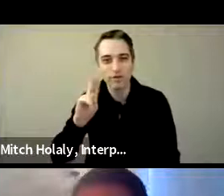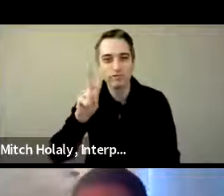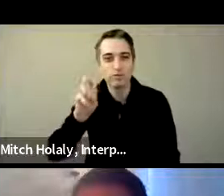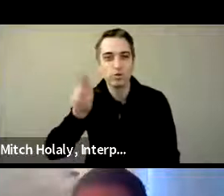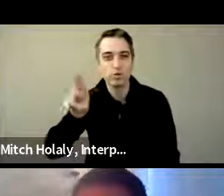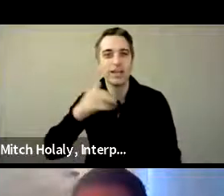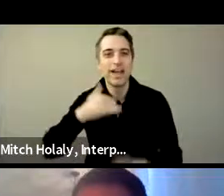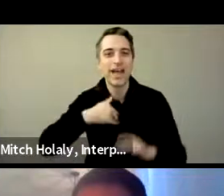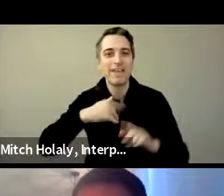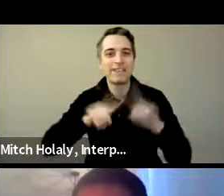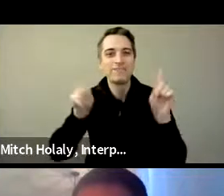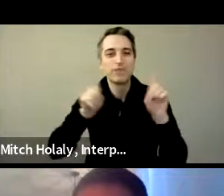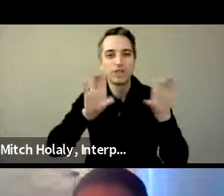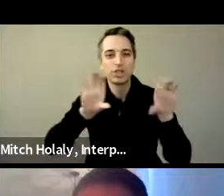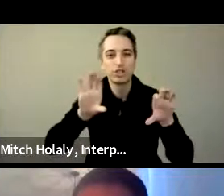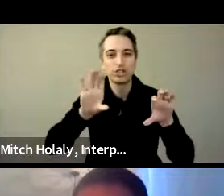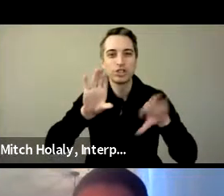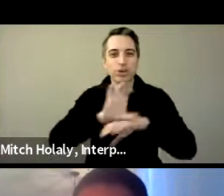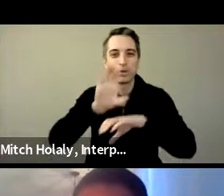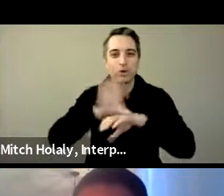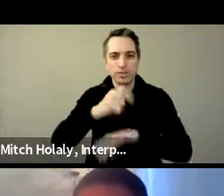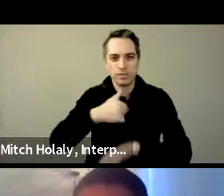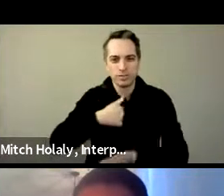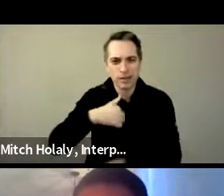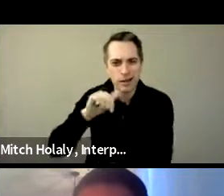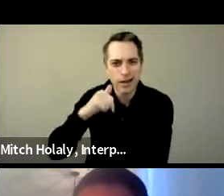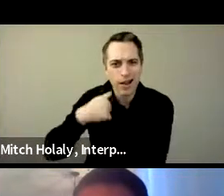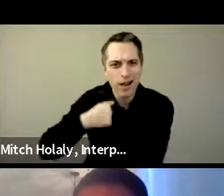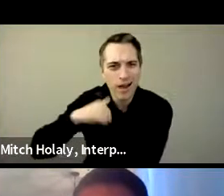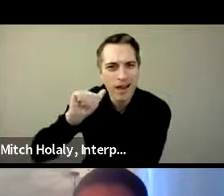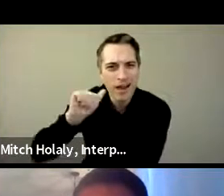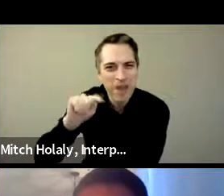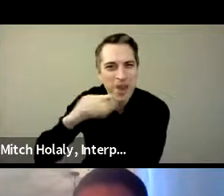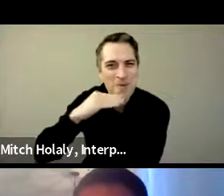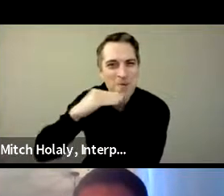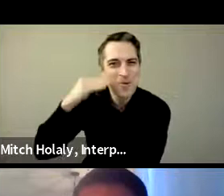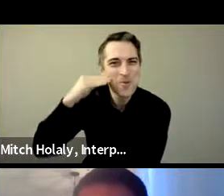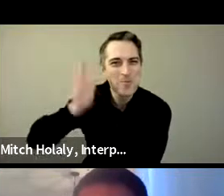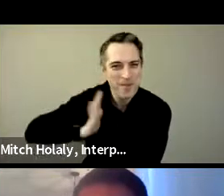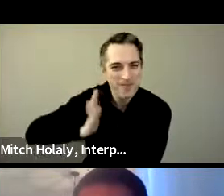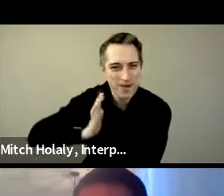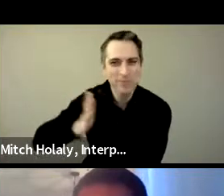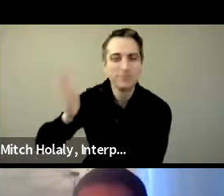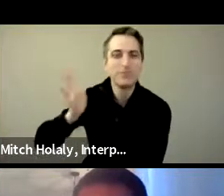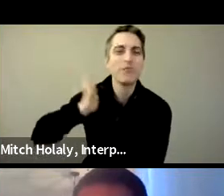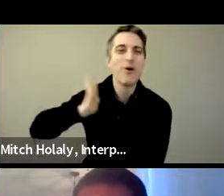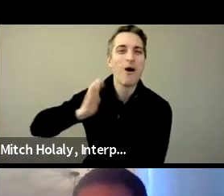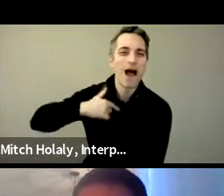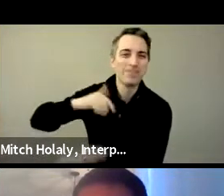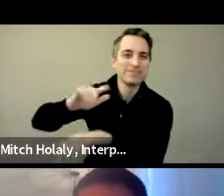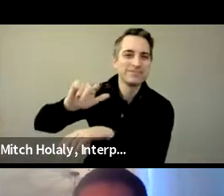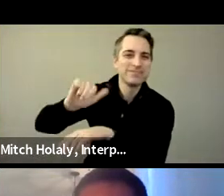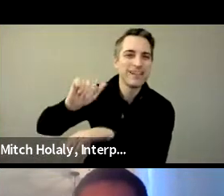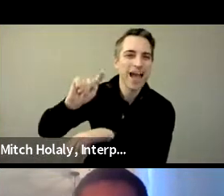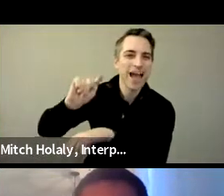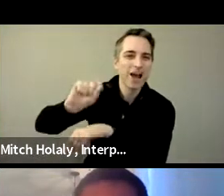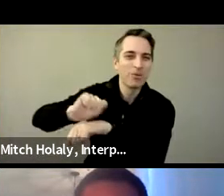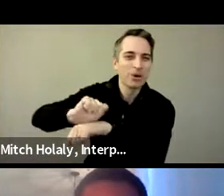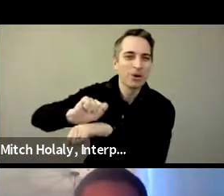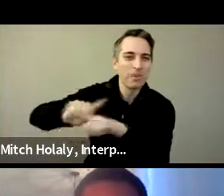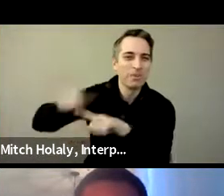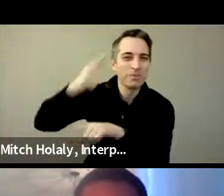computer today. I'm at home doing this, and before I've always been at work, but since we were going